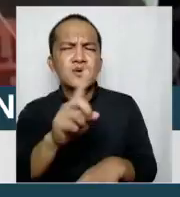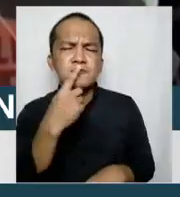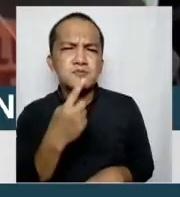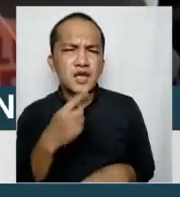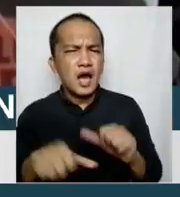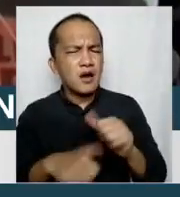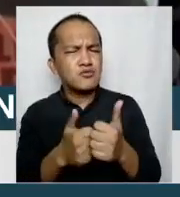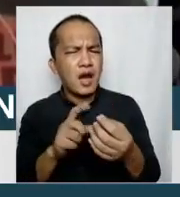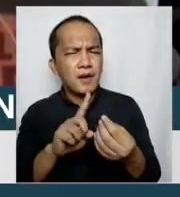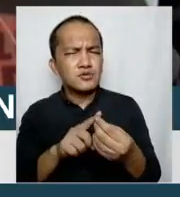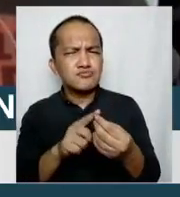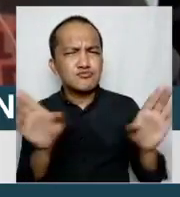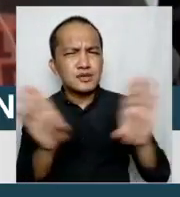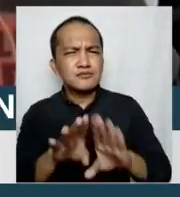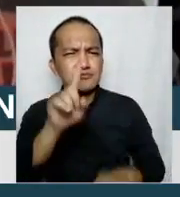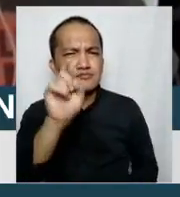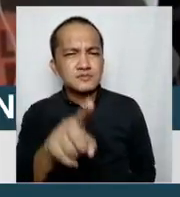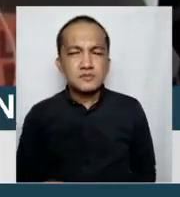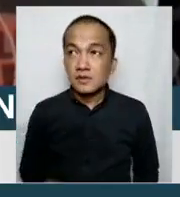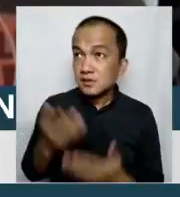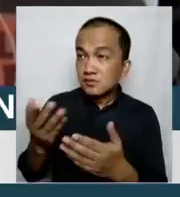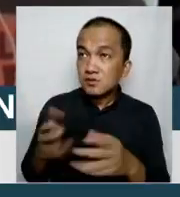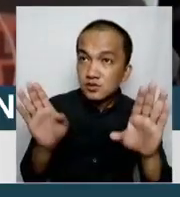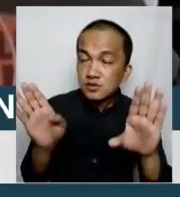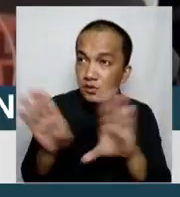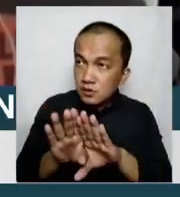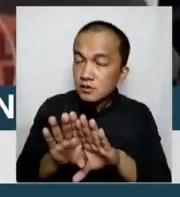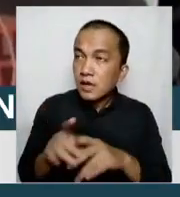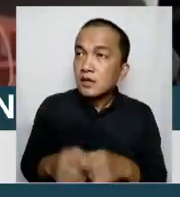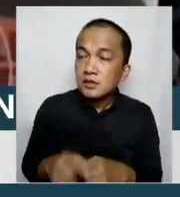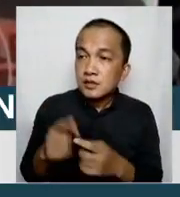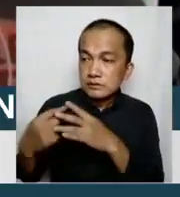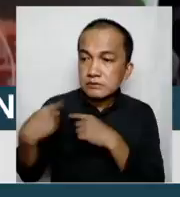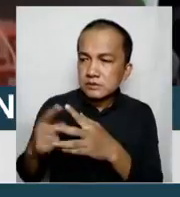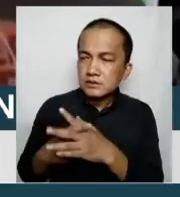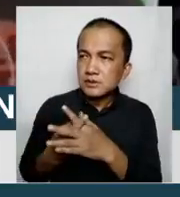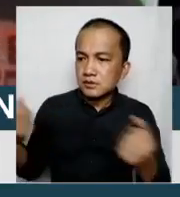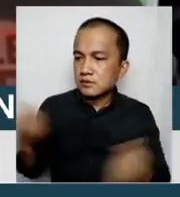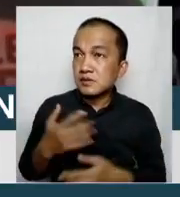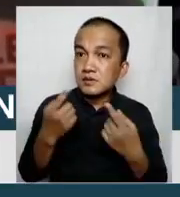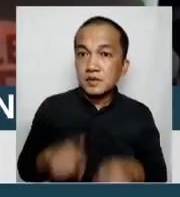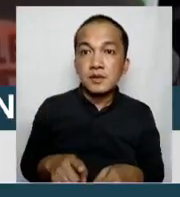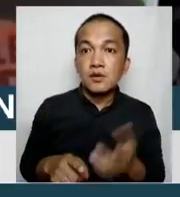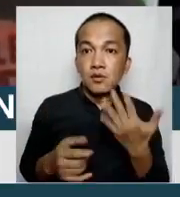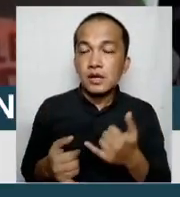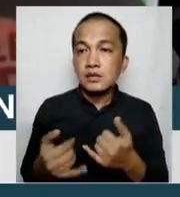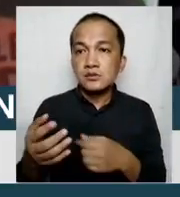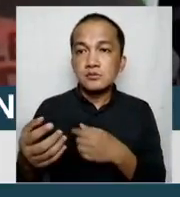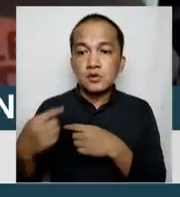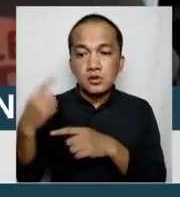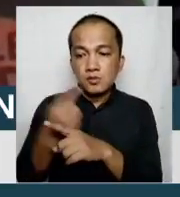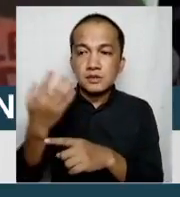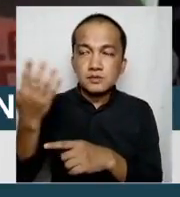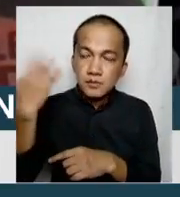that happened? Yung shutdown, we were from the start, we were afraid that this would happen. Mm-hmm. Kasi even months before, we